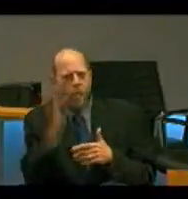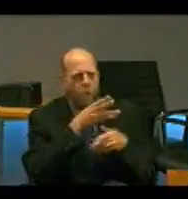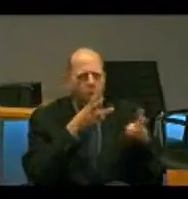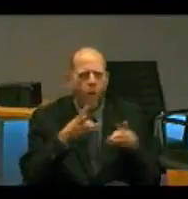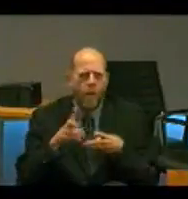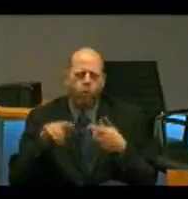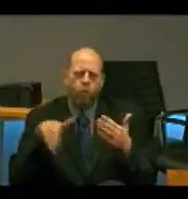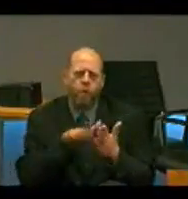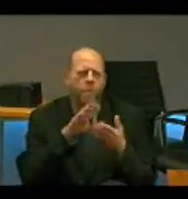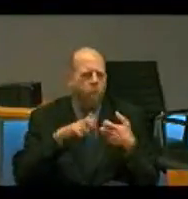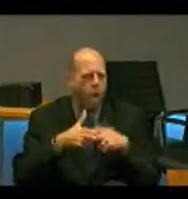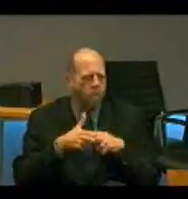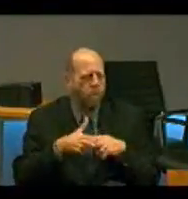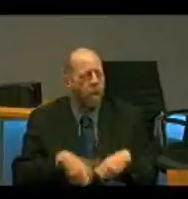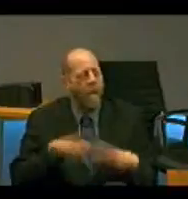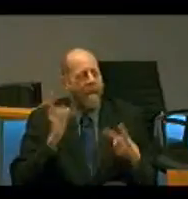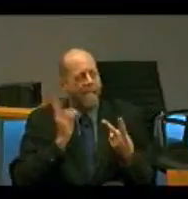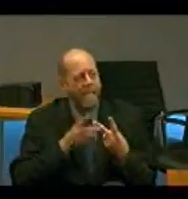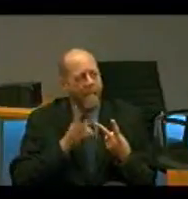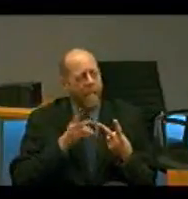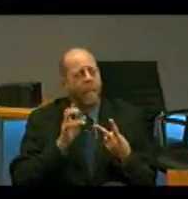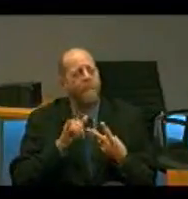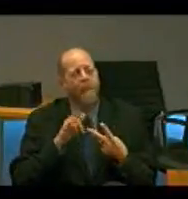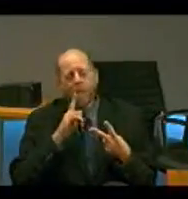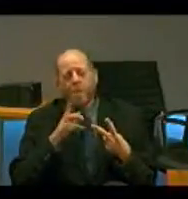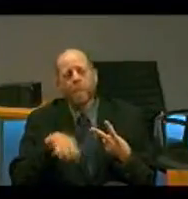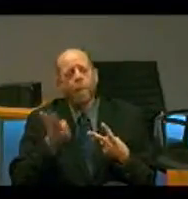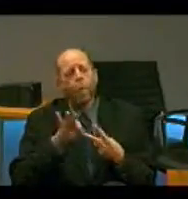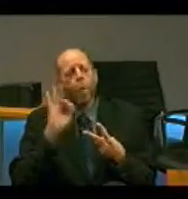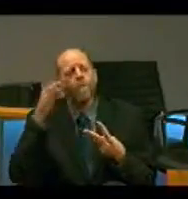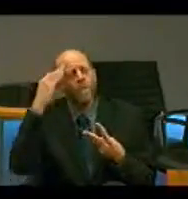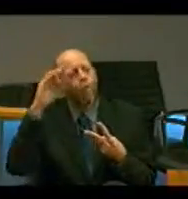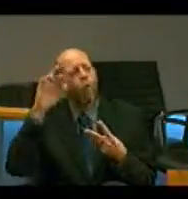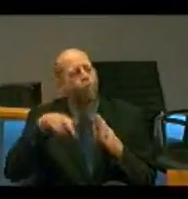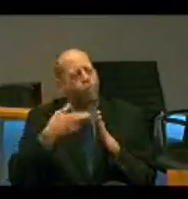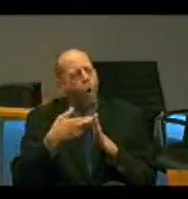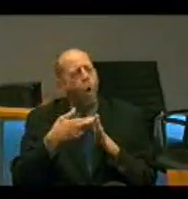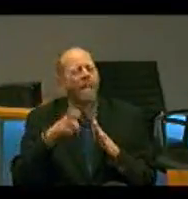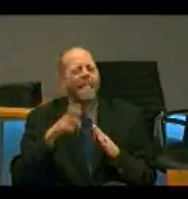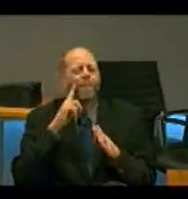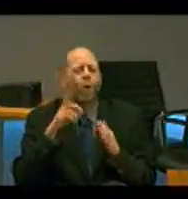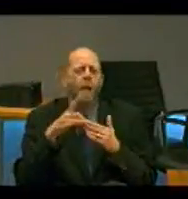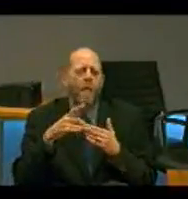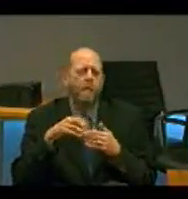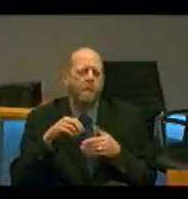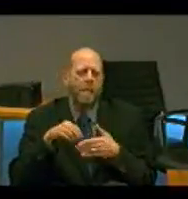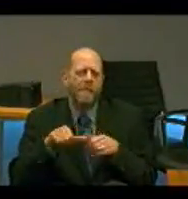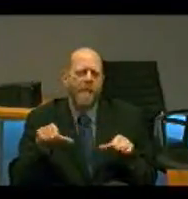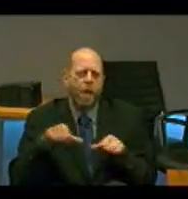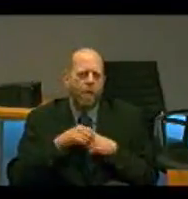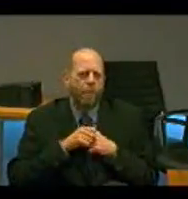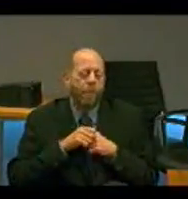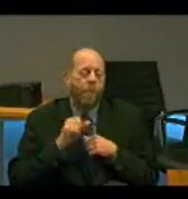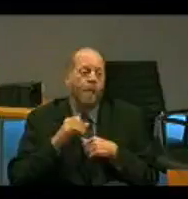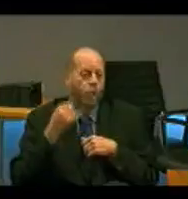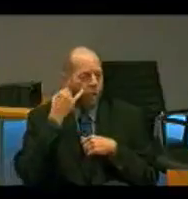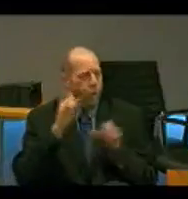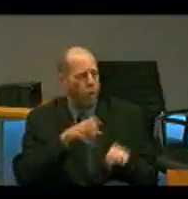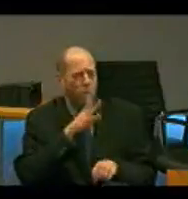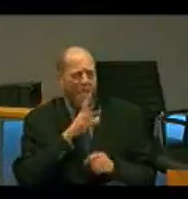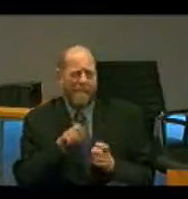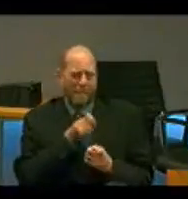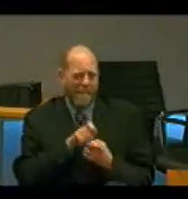these problems, and second, that there is an important federal role and a need for guidance in this area. And so if you could